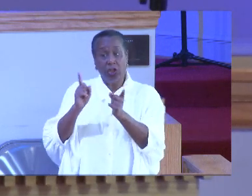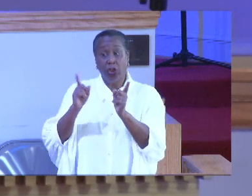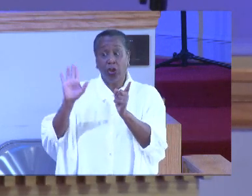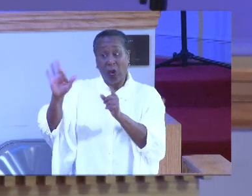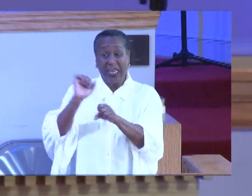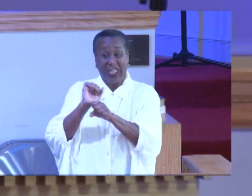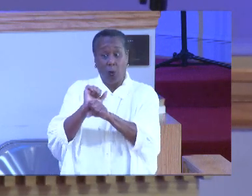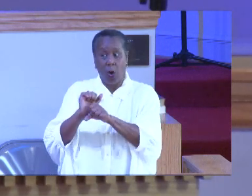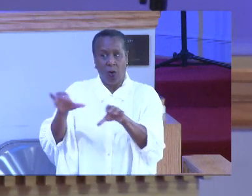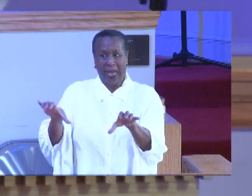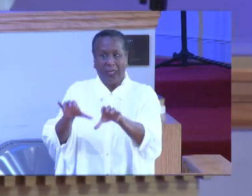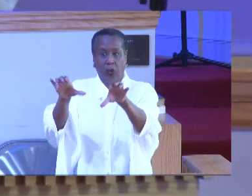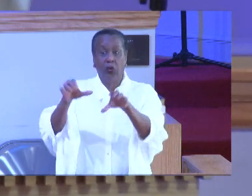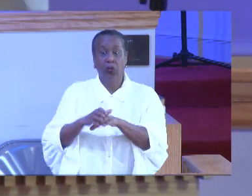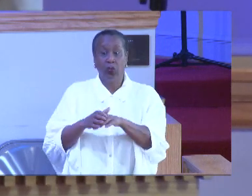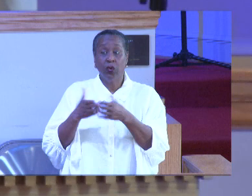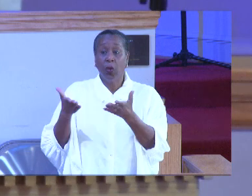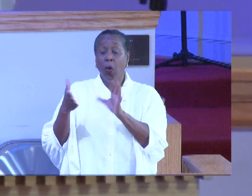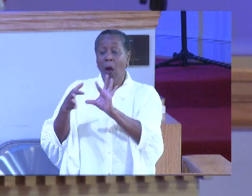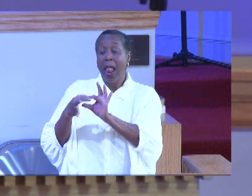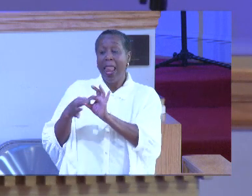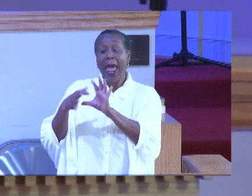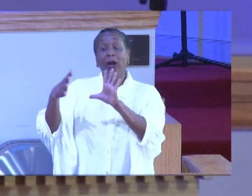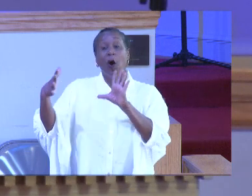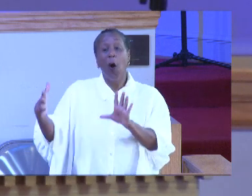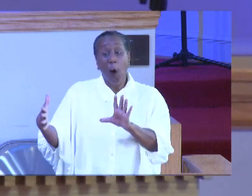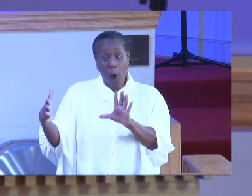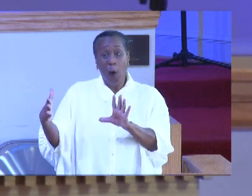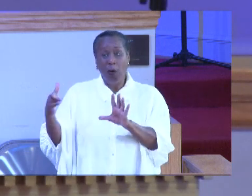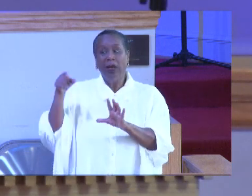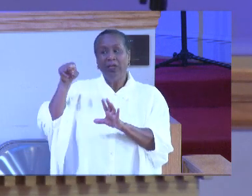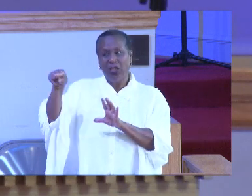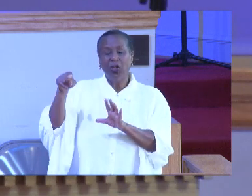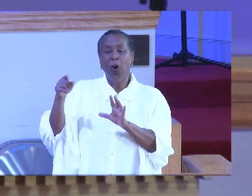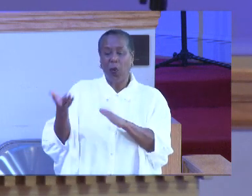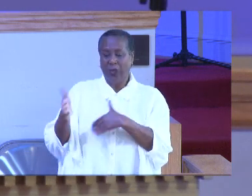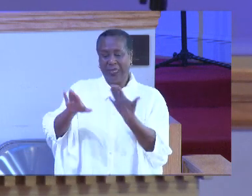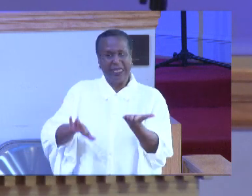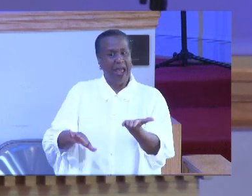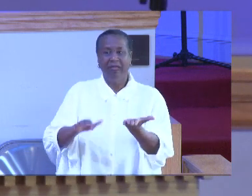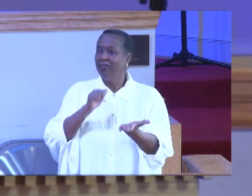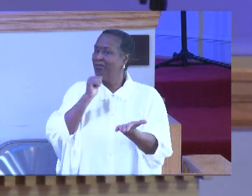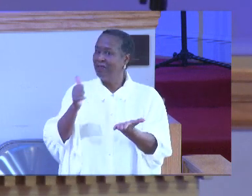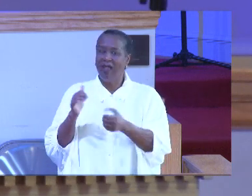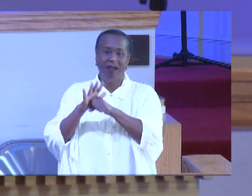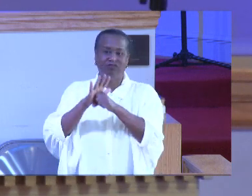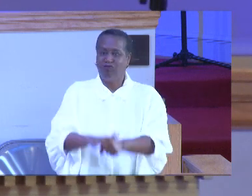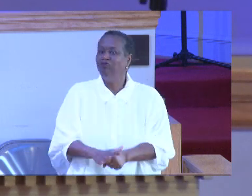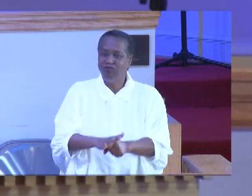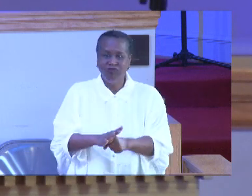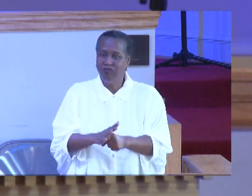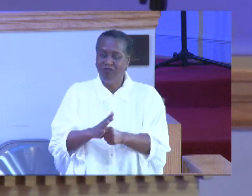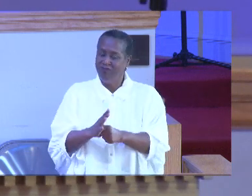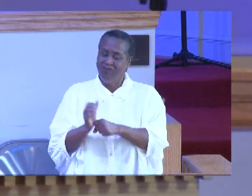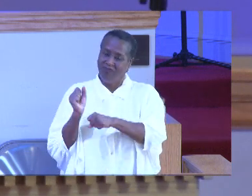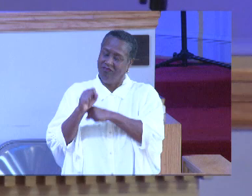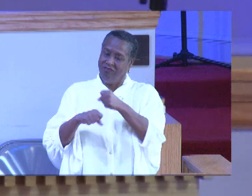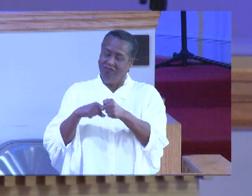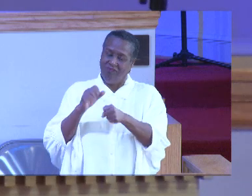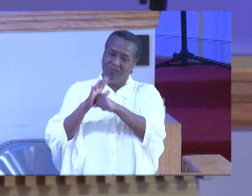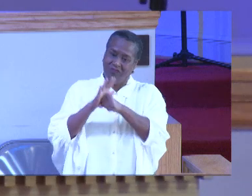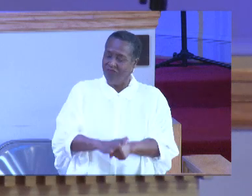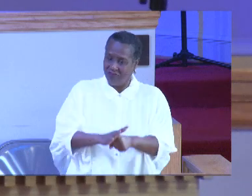be completed. Let Jesus go, so that death does not have a bind, that